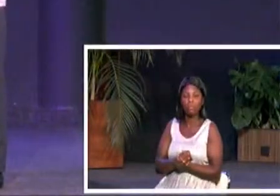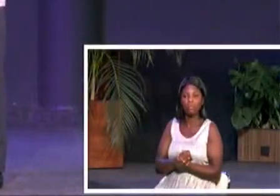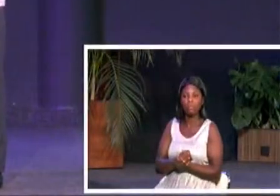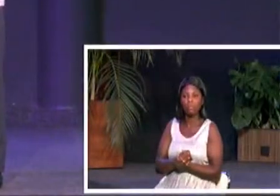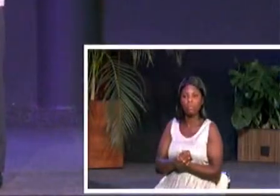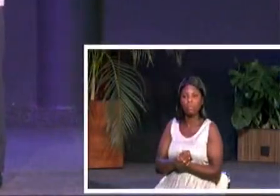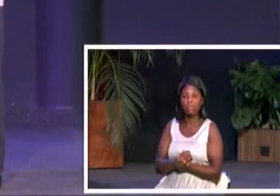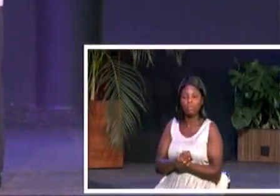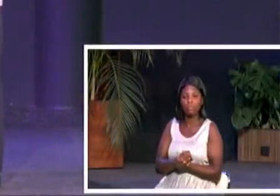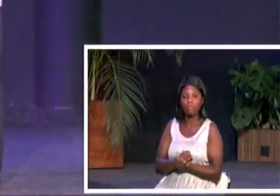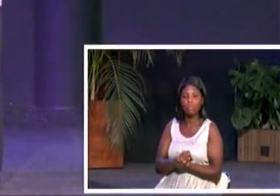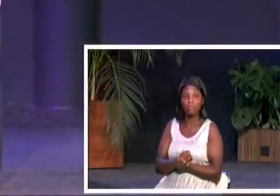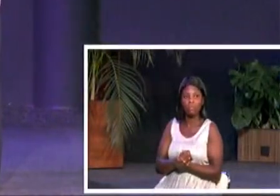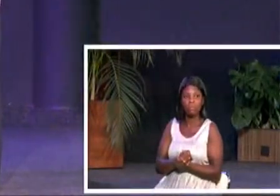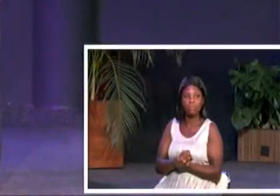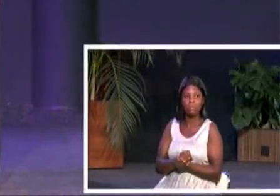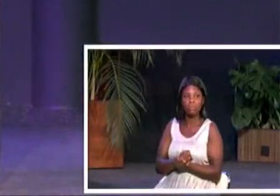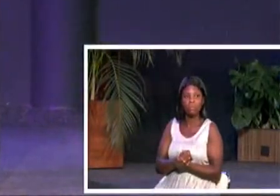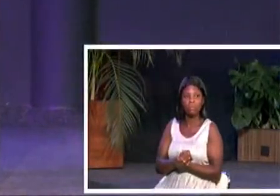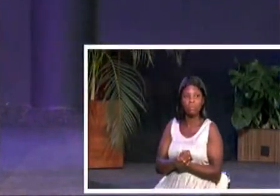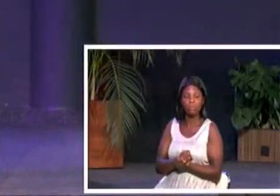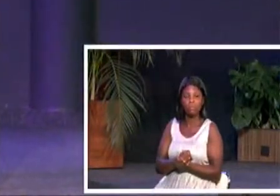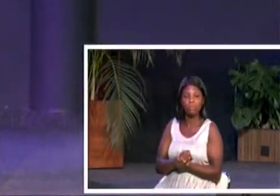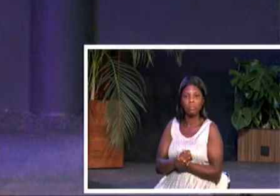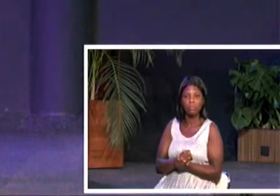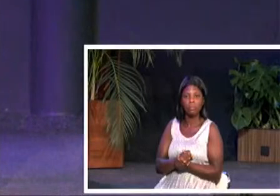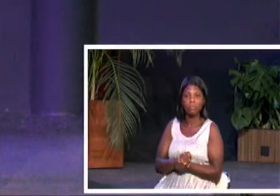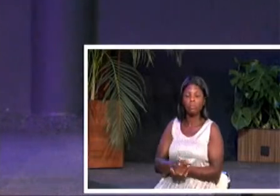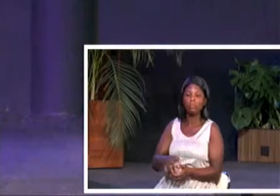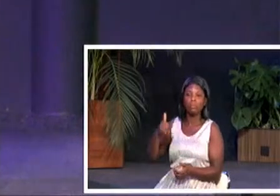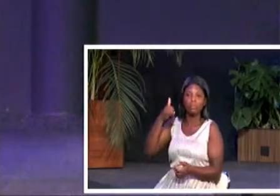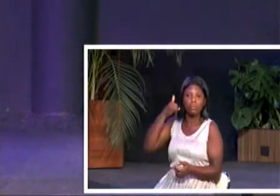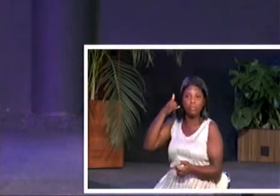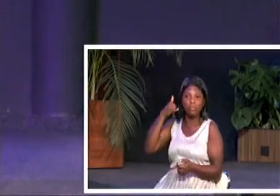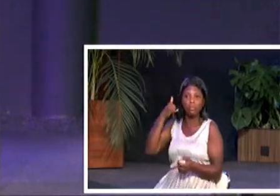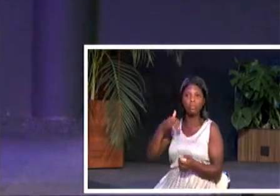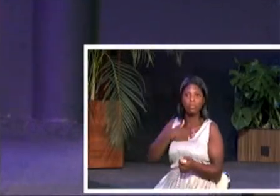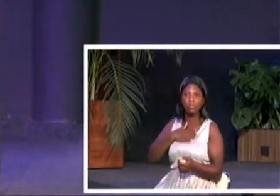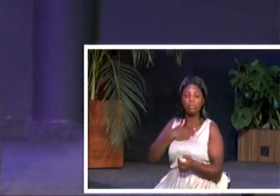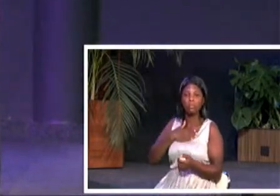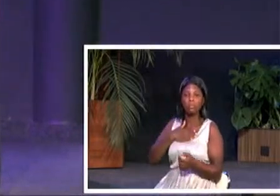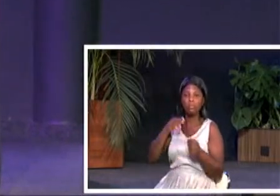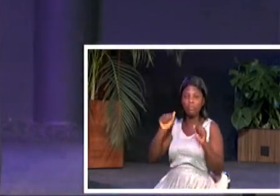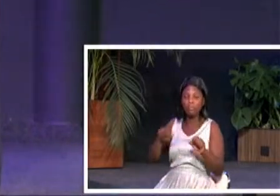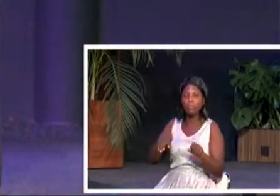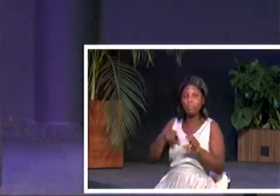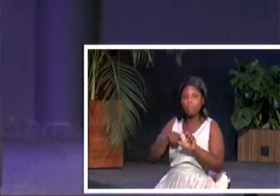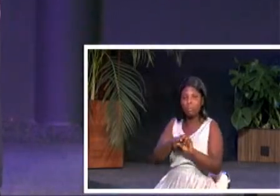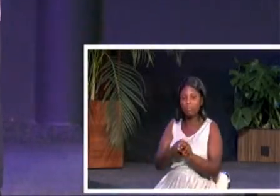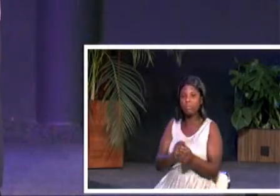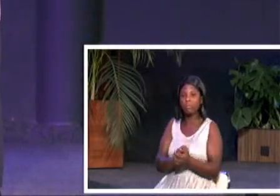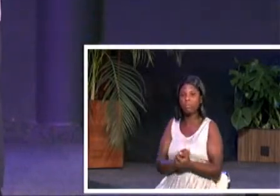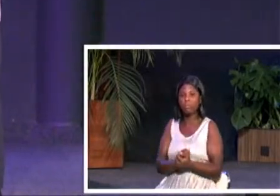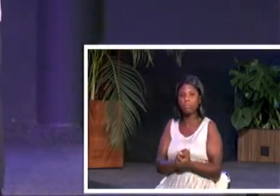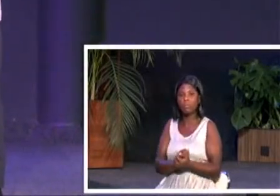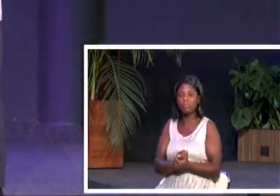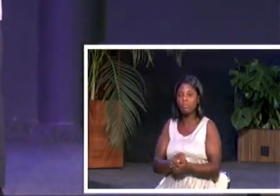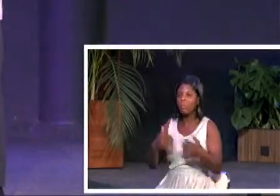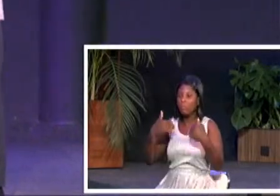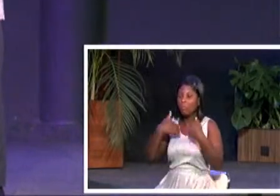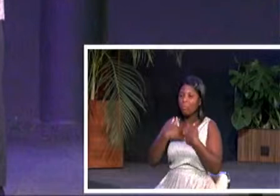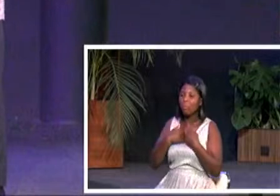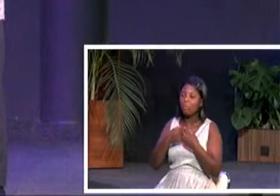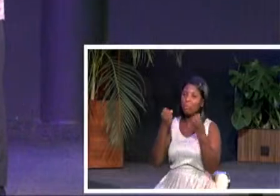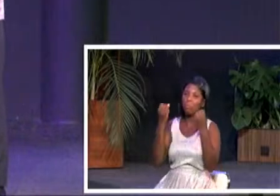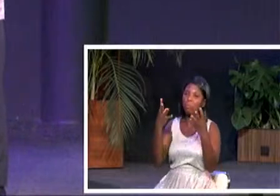is to, if you have a phone, you can scan the QR code. We have jobs that are listed across